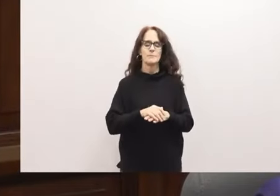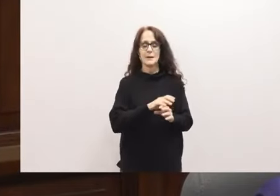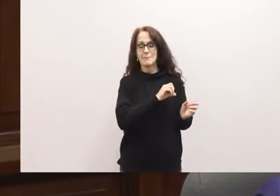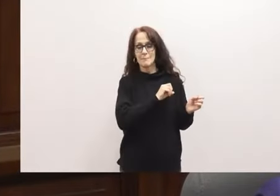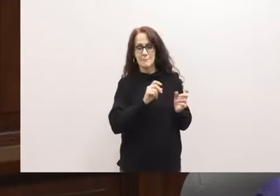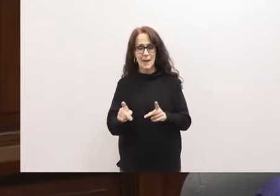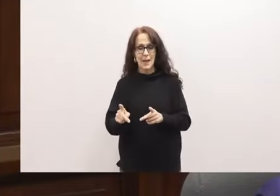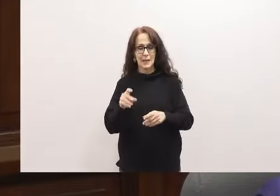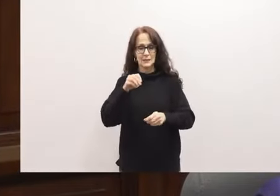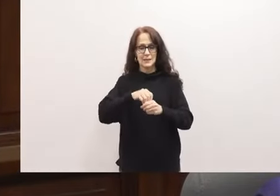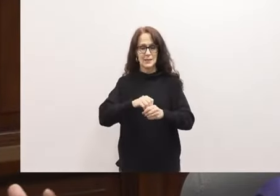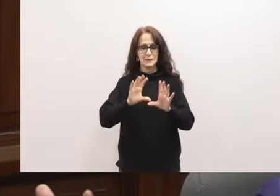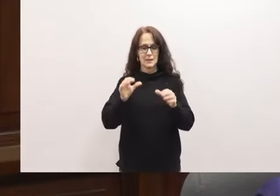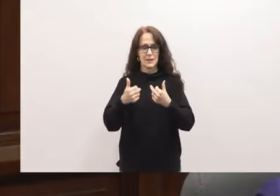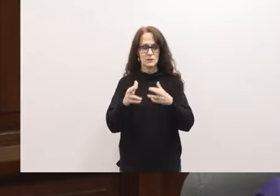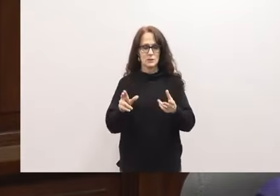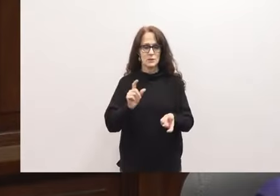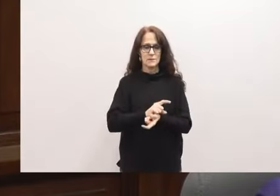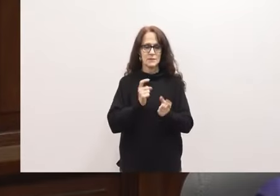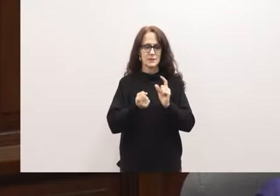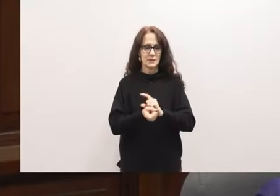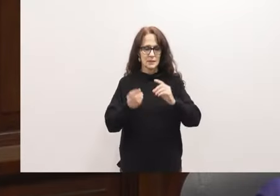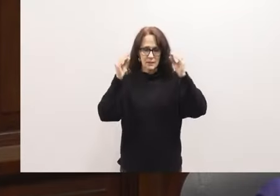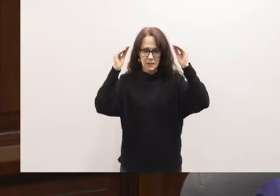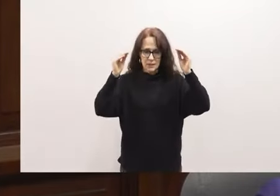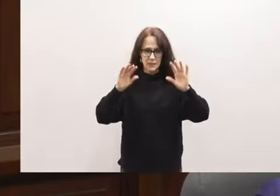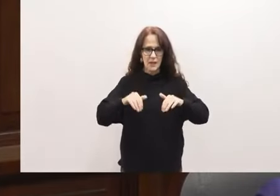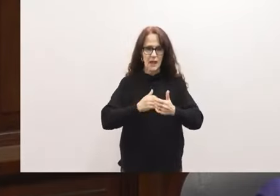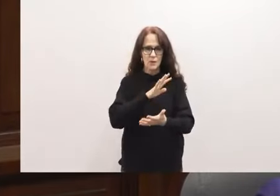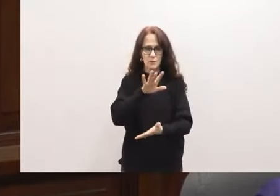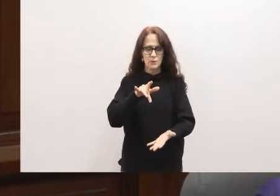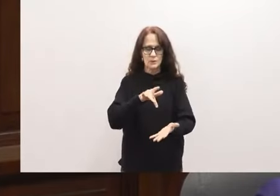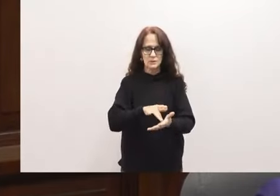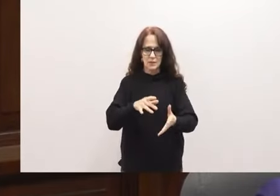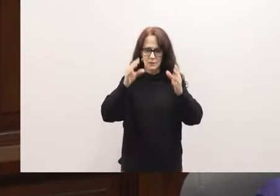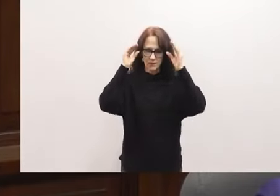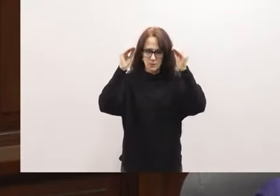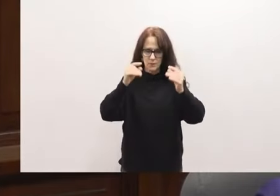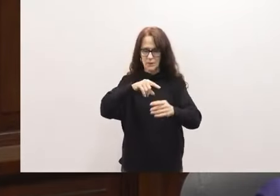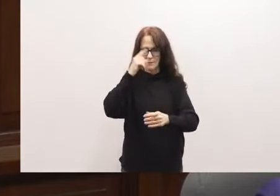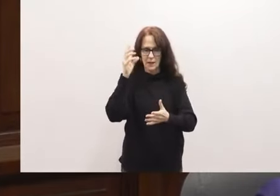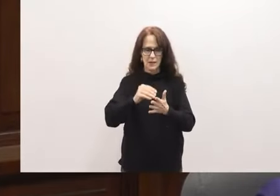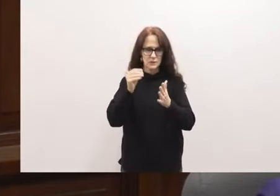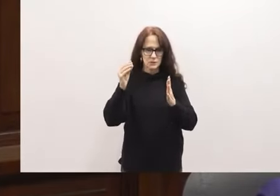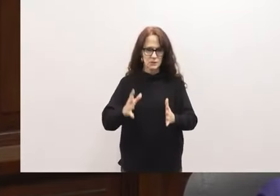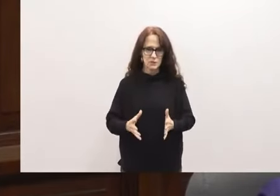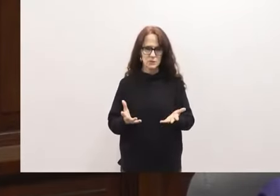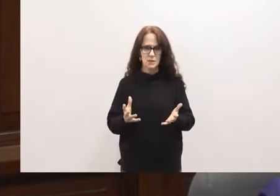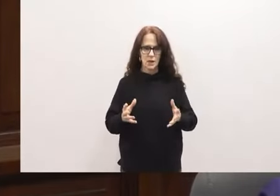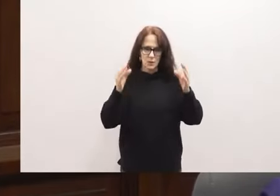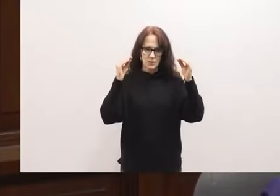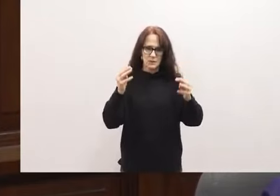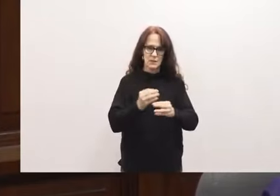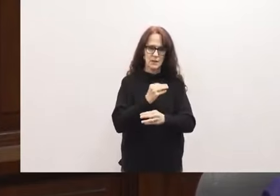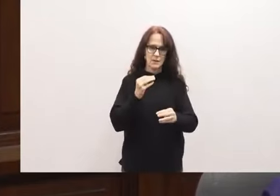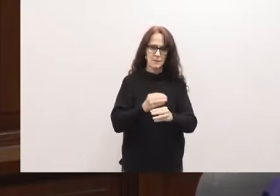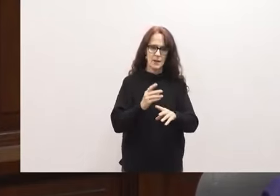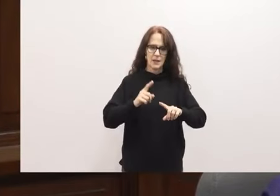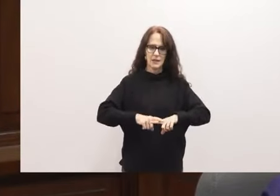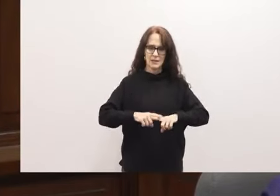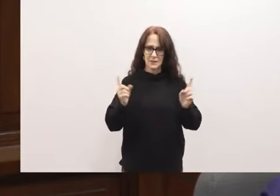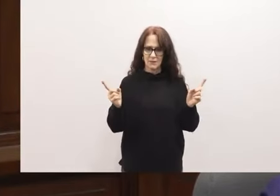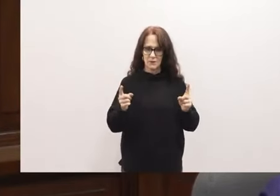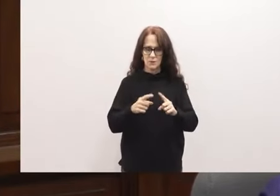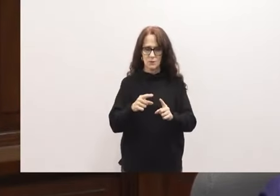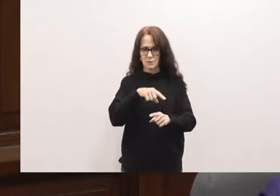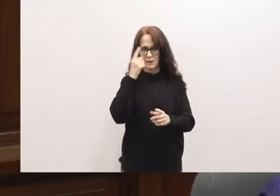into what is changing either pedagogically? How are we centering pedagogically Black students? Are we teaching math differently to